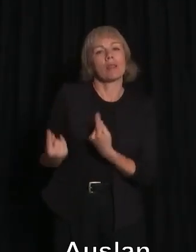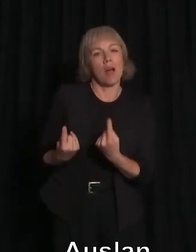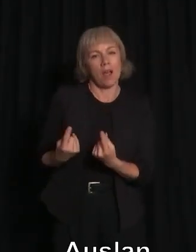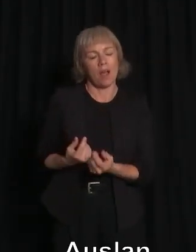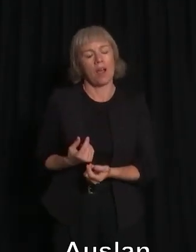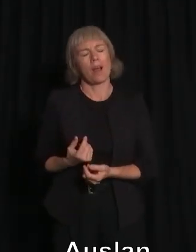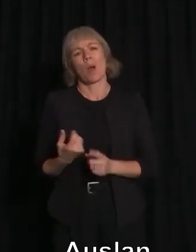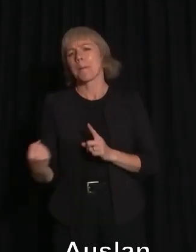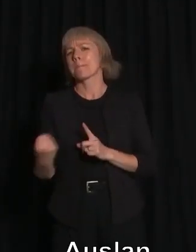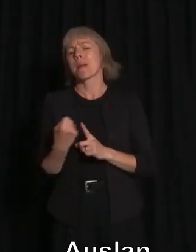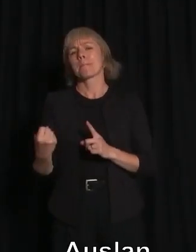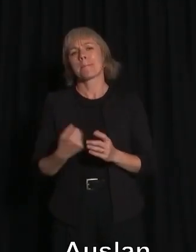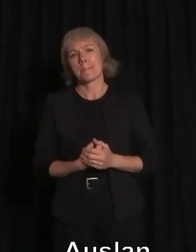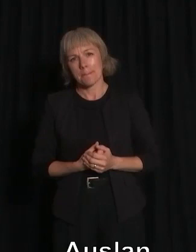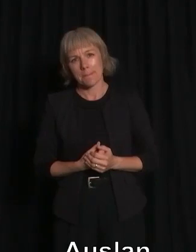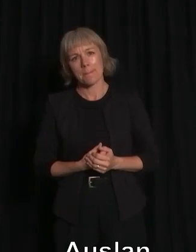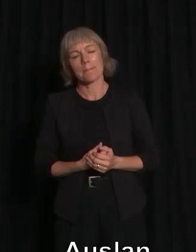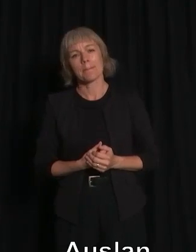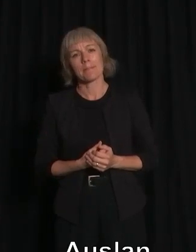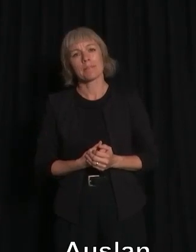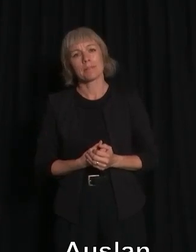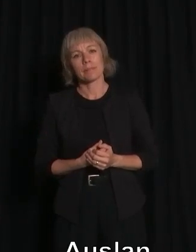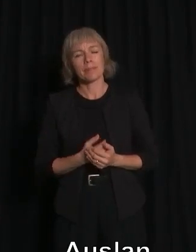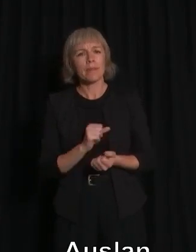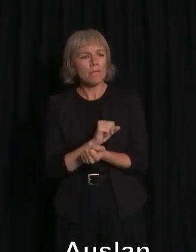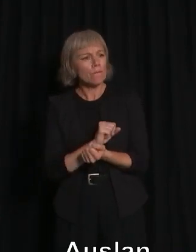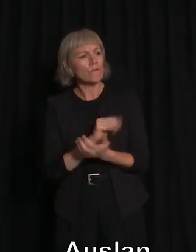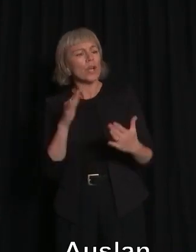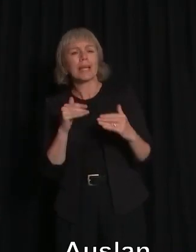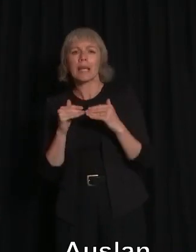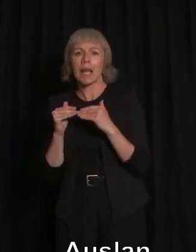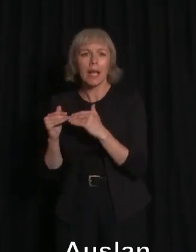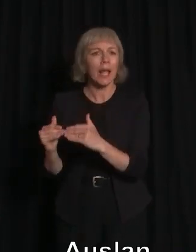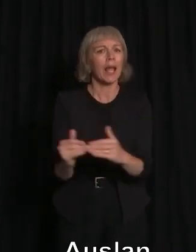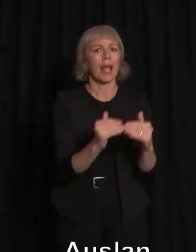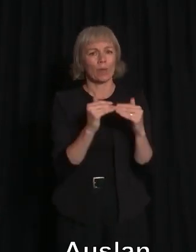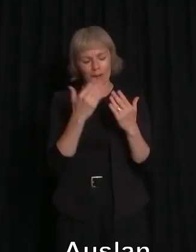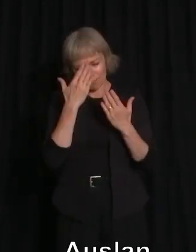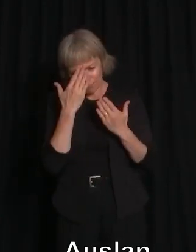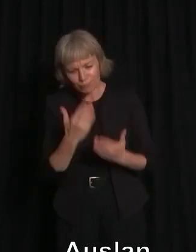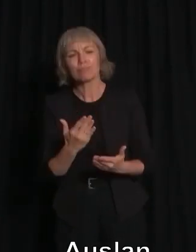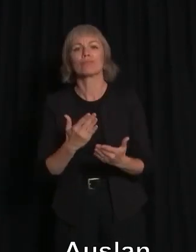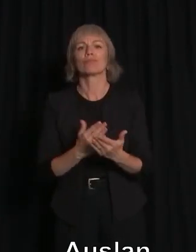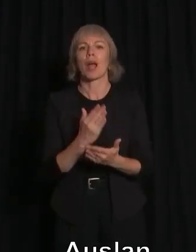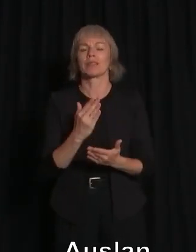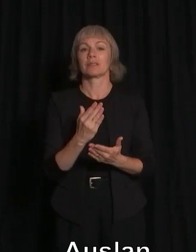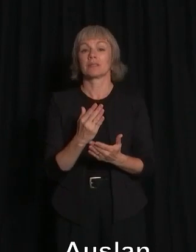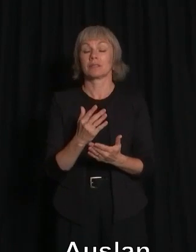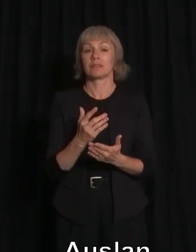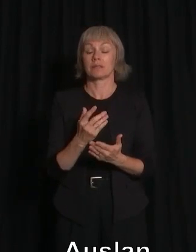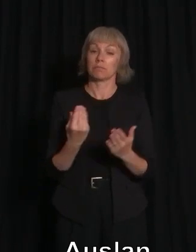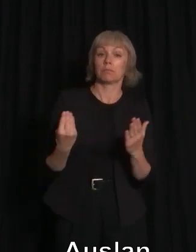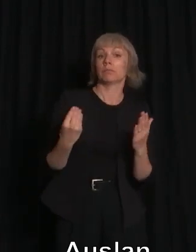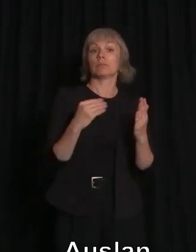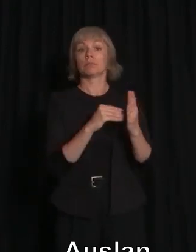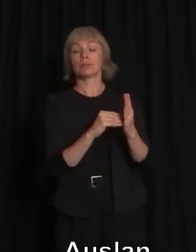equal in dignity and rights, it's unfathomable that this most basic of propositions made in the Universal Declaration of